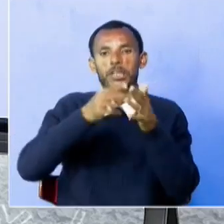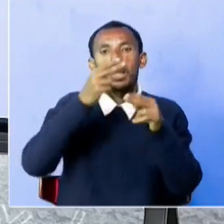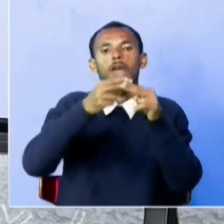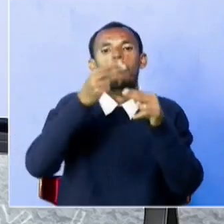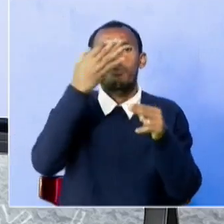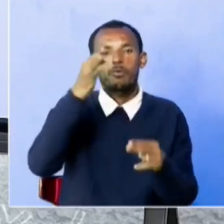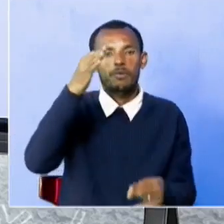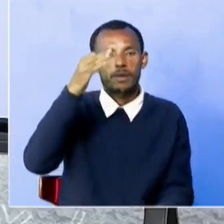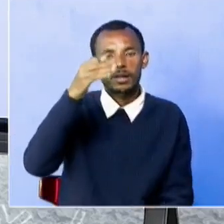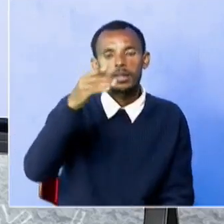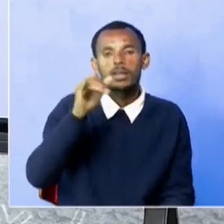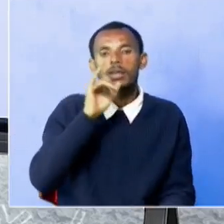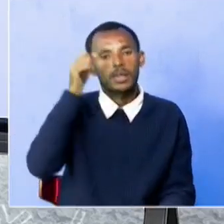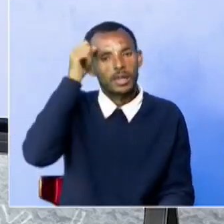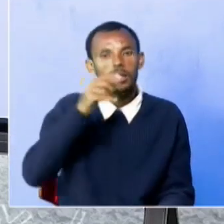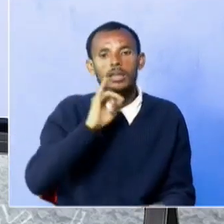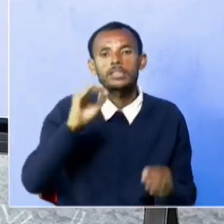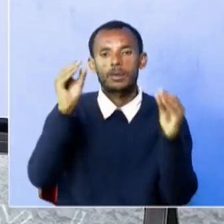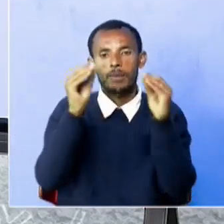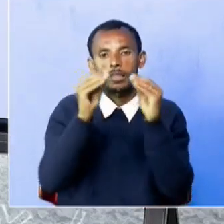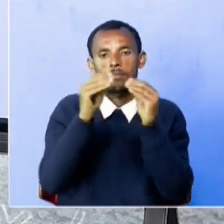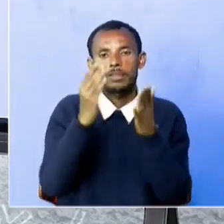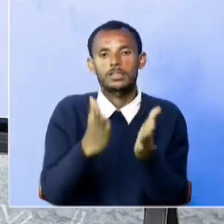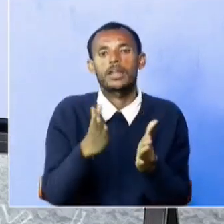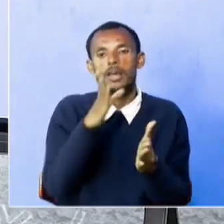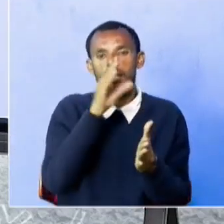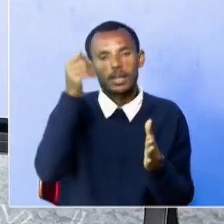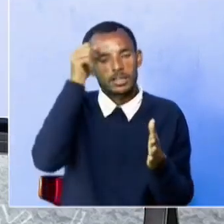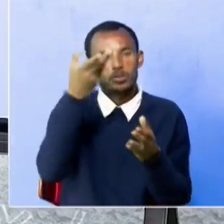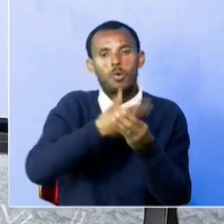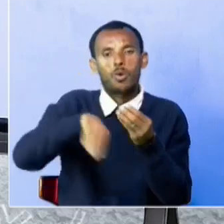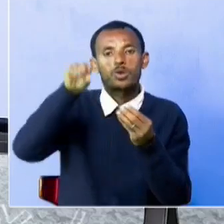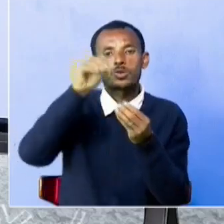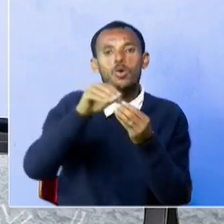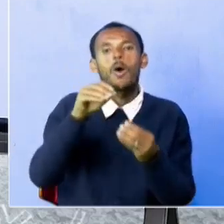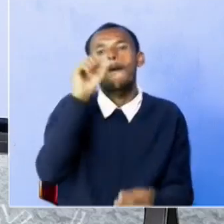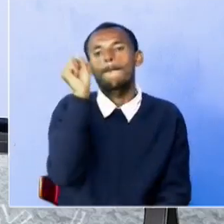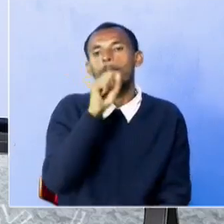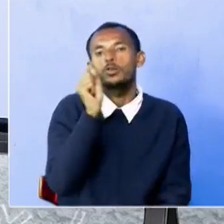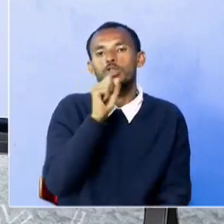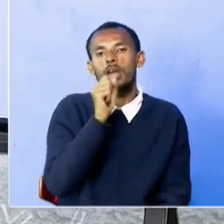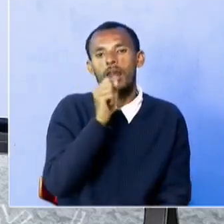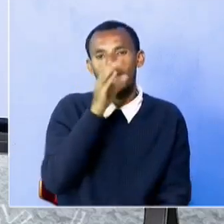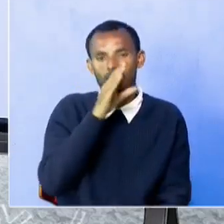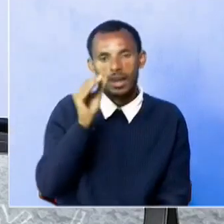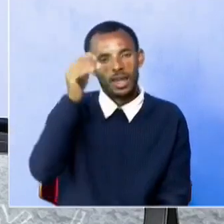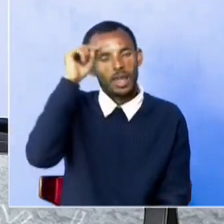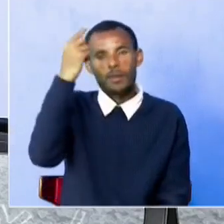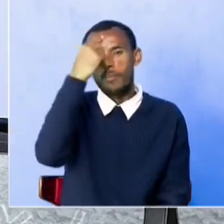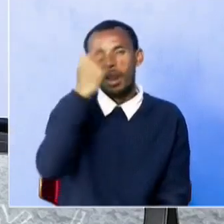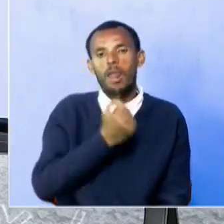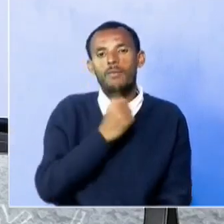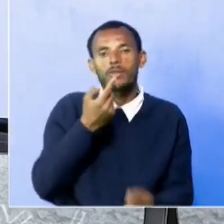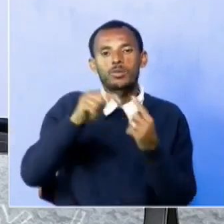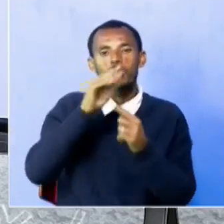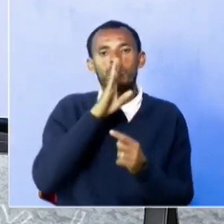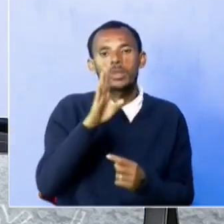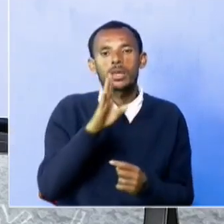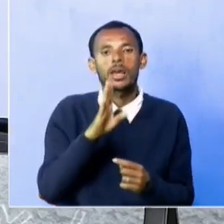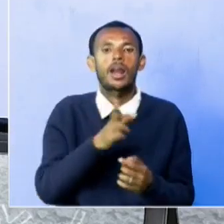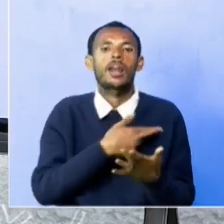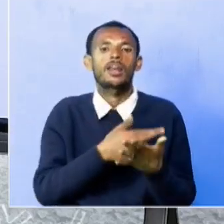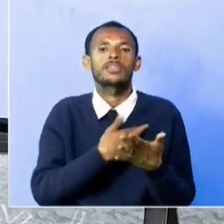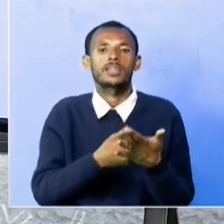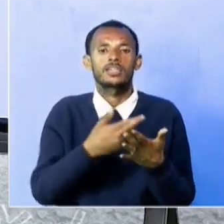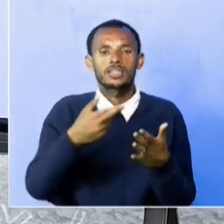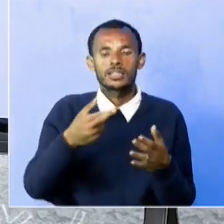He is a mathematician, okay? He is also a musician. He is believed to be a religious